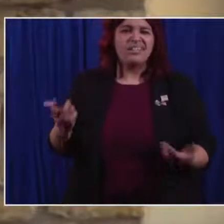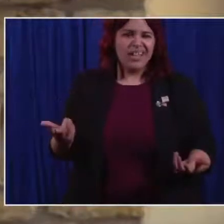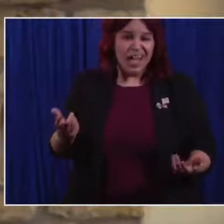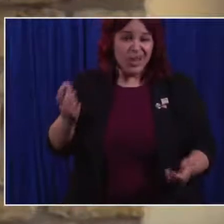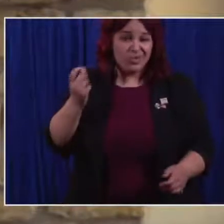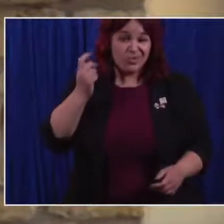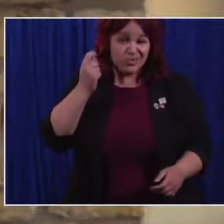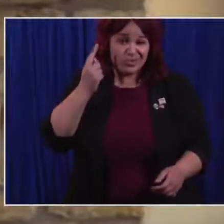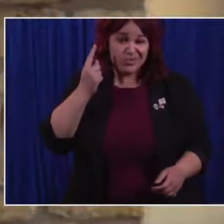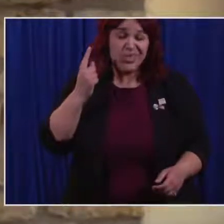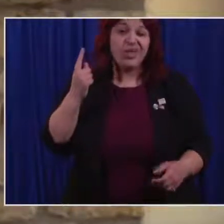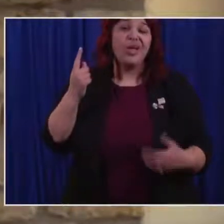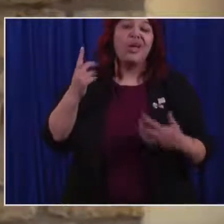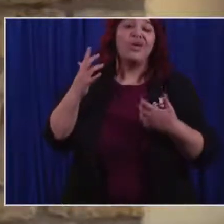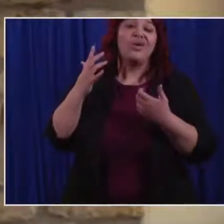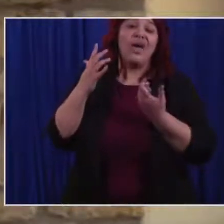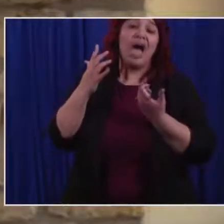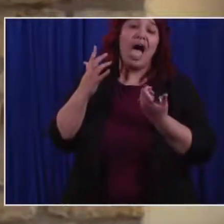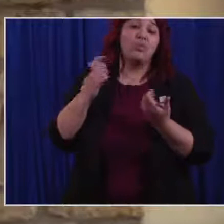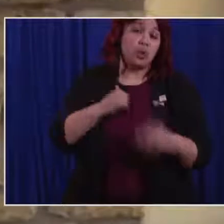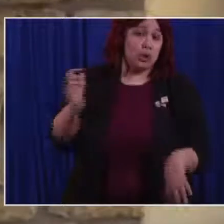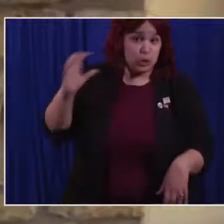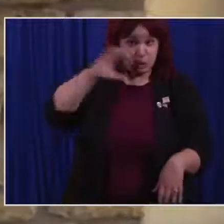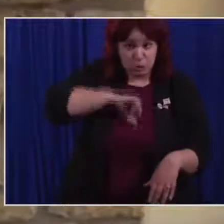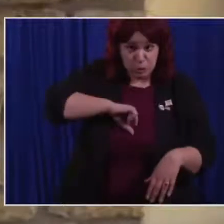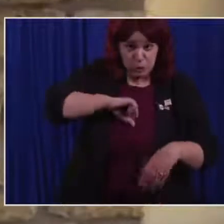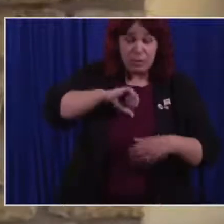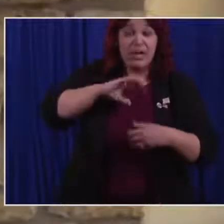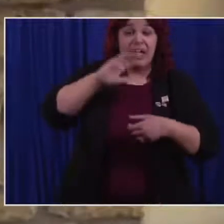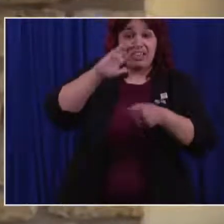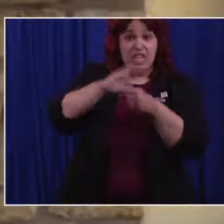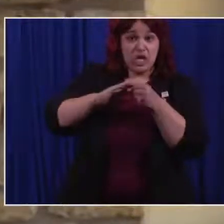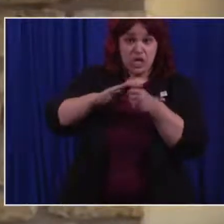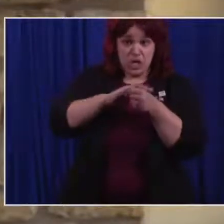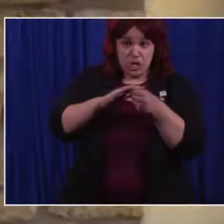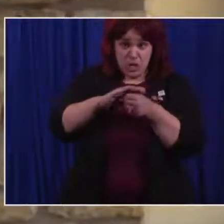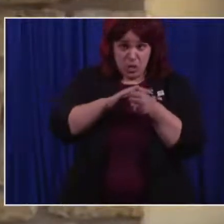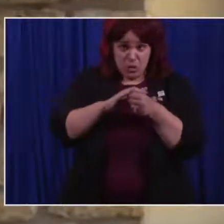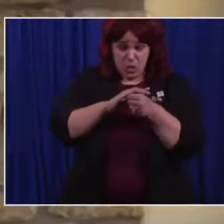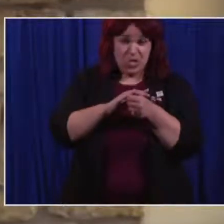this guidance. This is pretty conservative guidance that we have created.